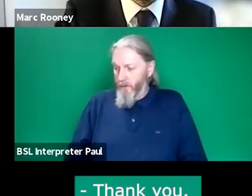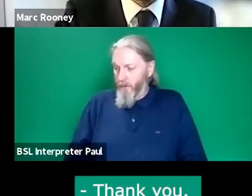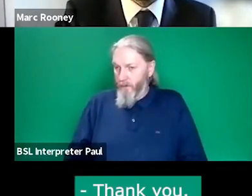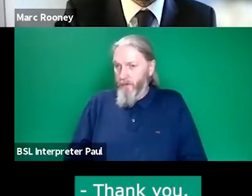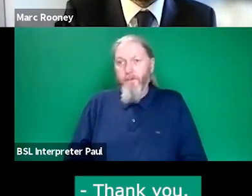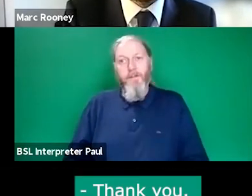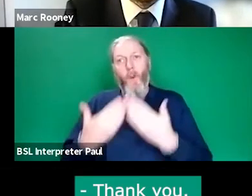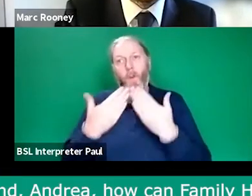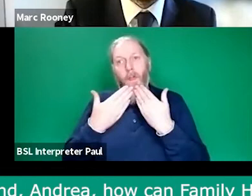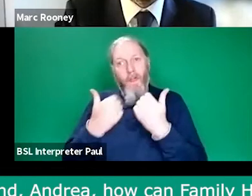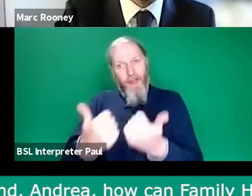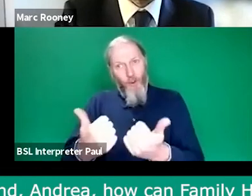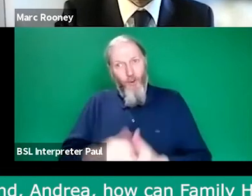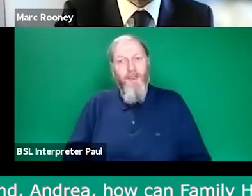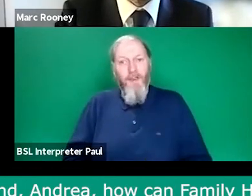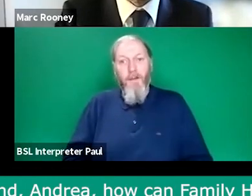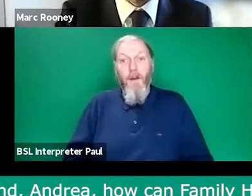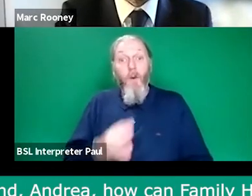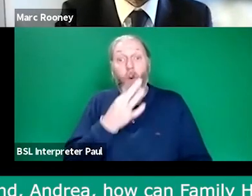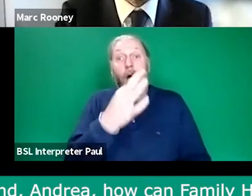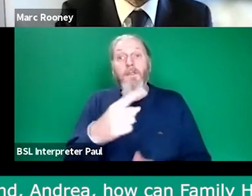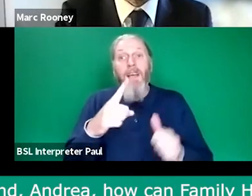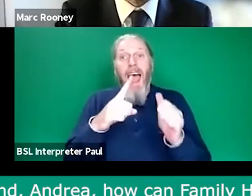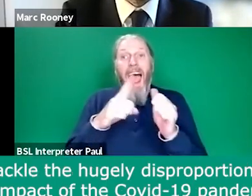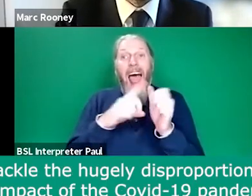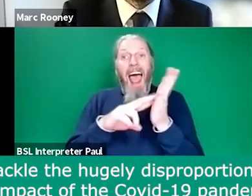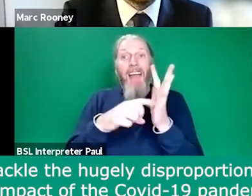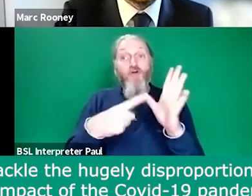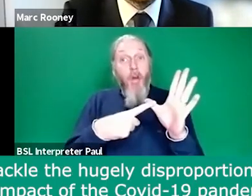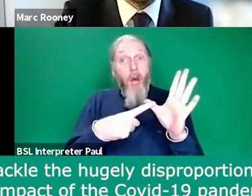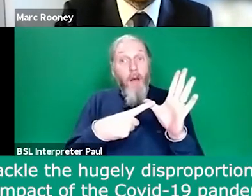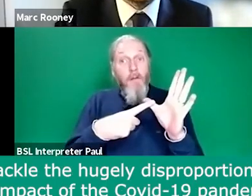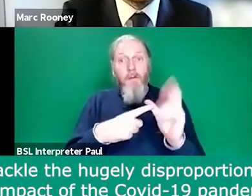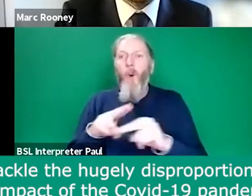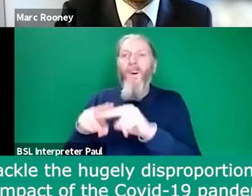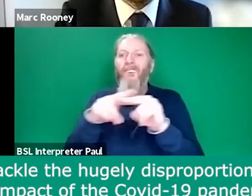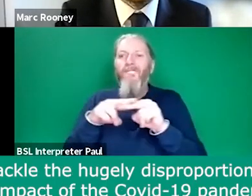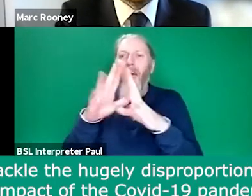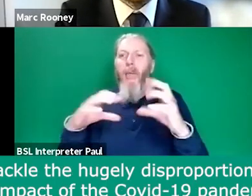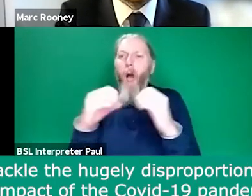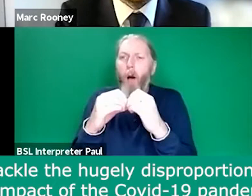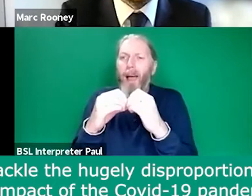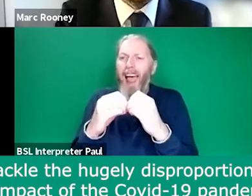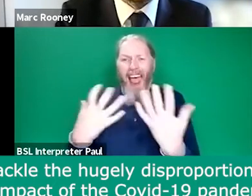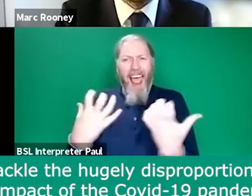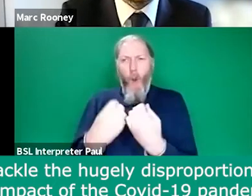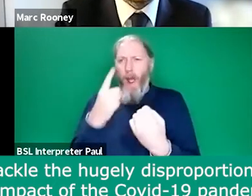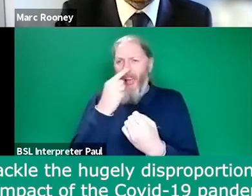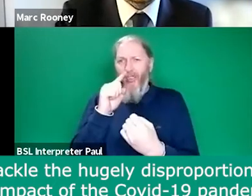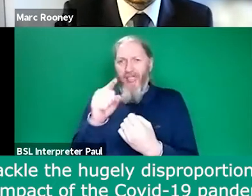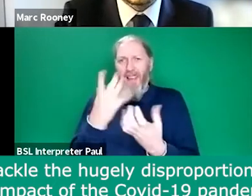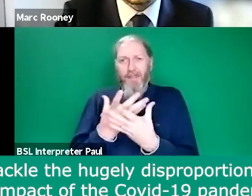Thank you. And Andrea, how can family hubs tackle the hugely disproportionate impact of